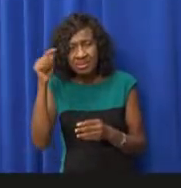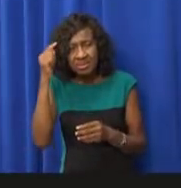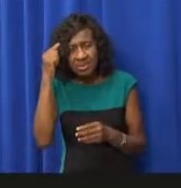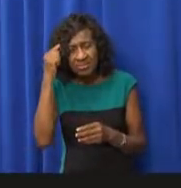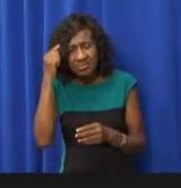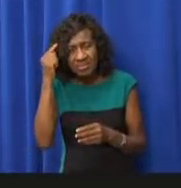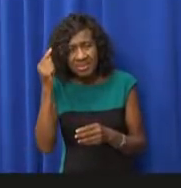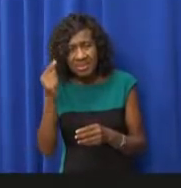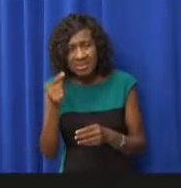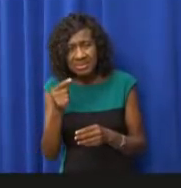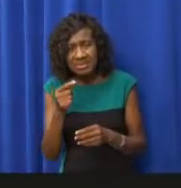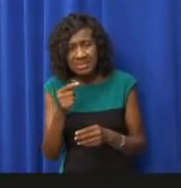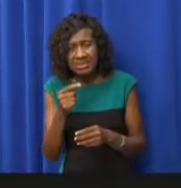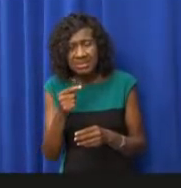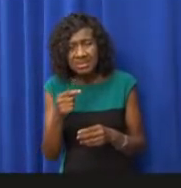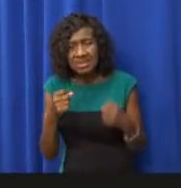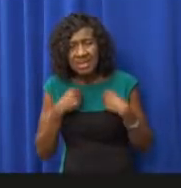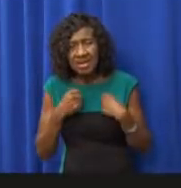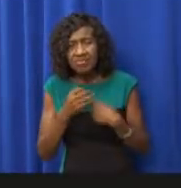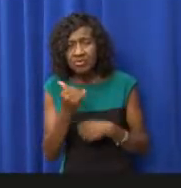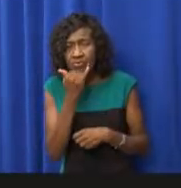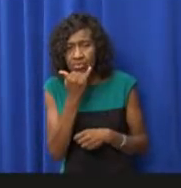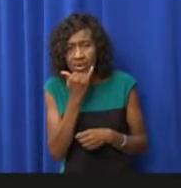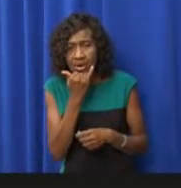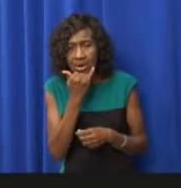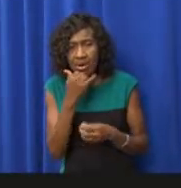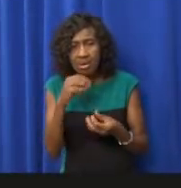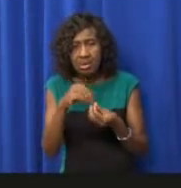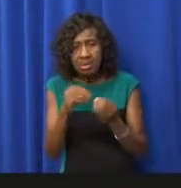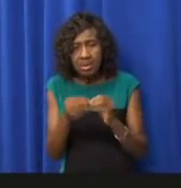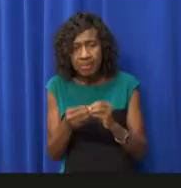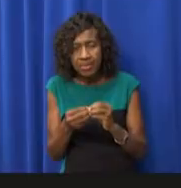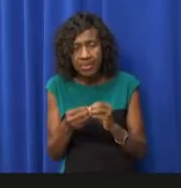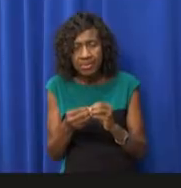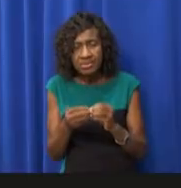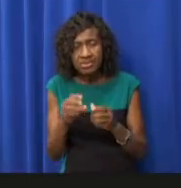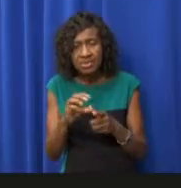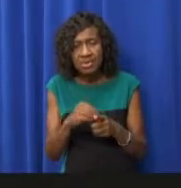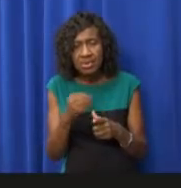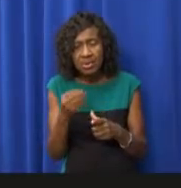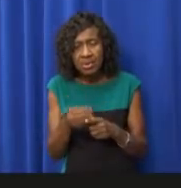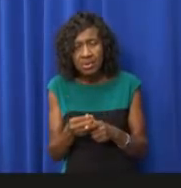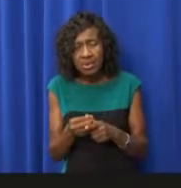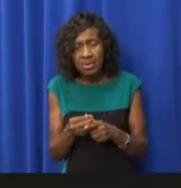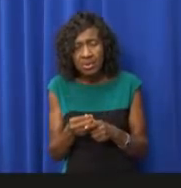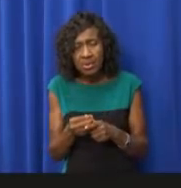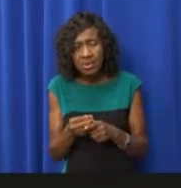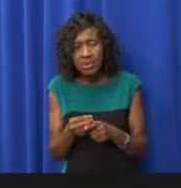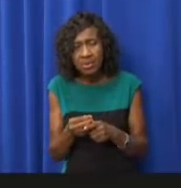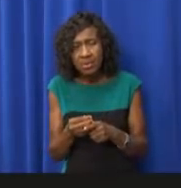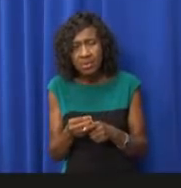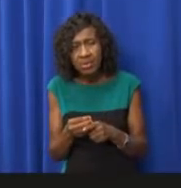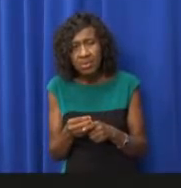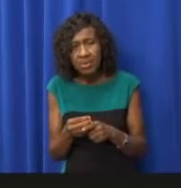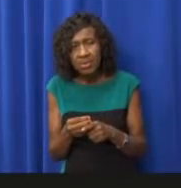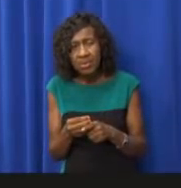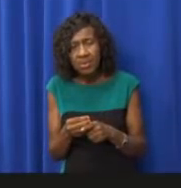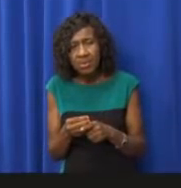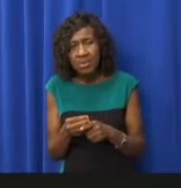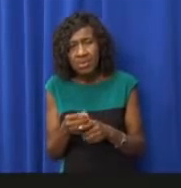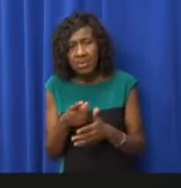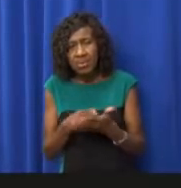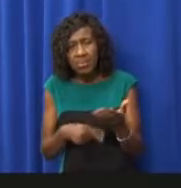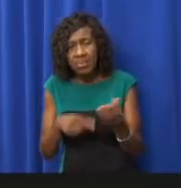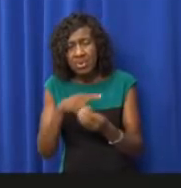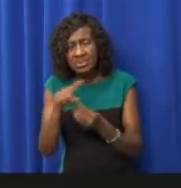figure was just way wrong? Is it because they are actually held largely by work permit holders? Or are there any concerns that